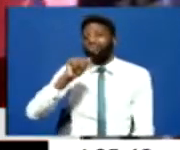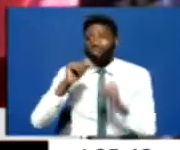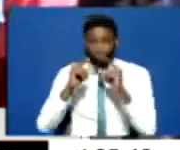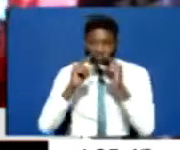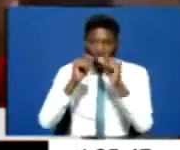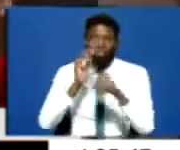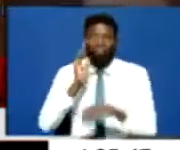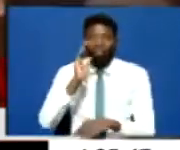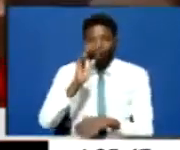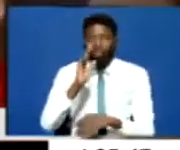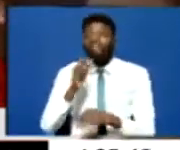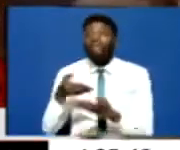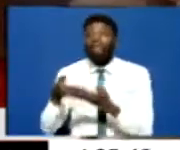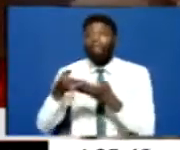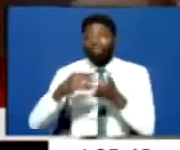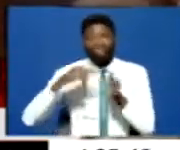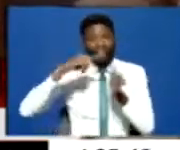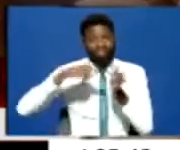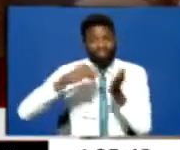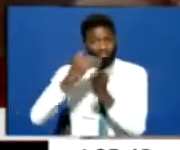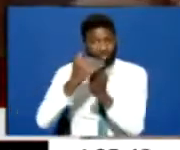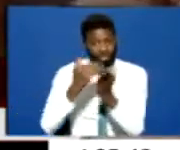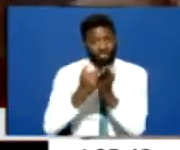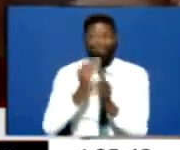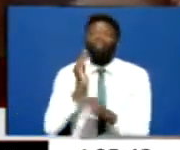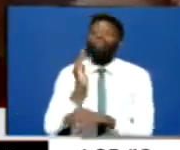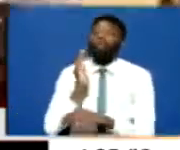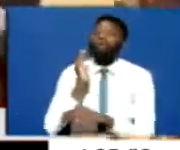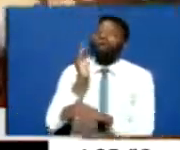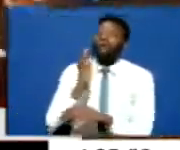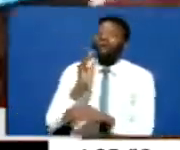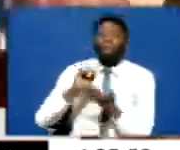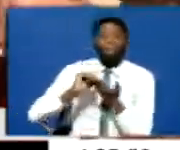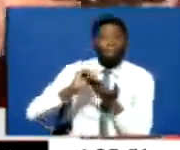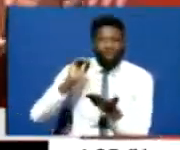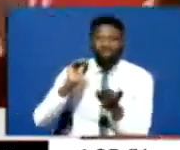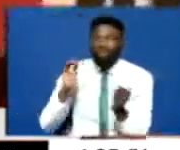which has instilled a reading culture and imparted the English language to learners.